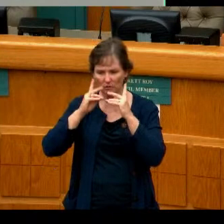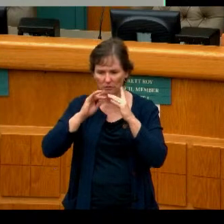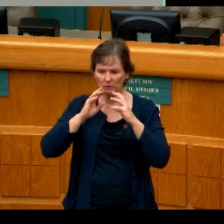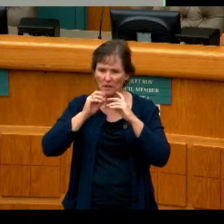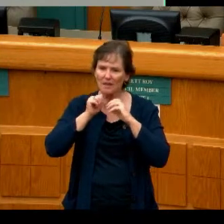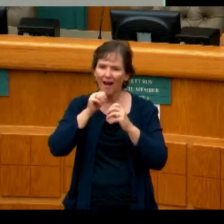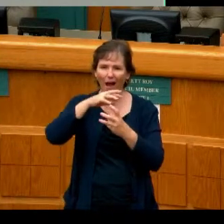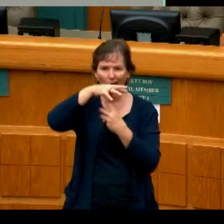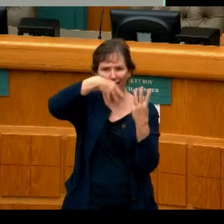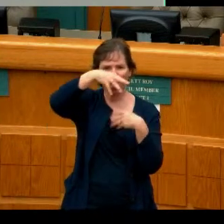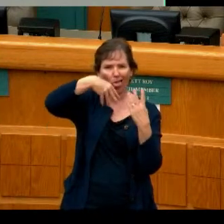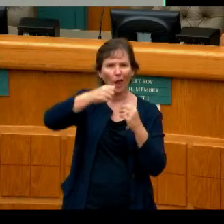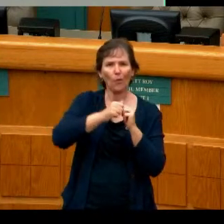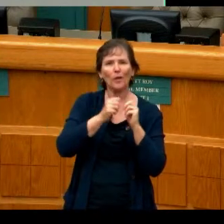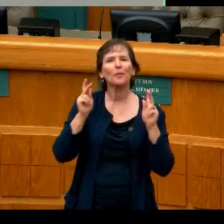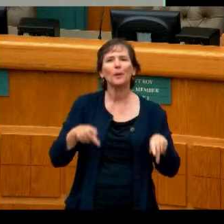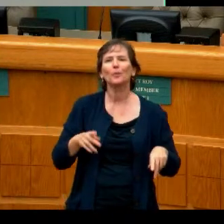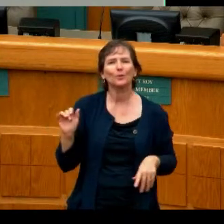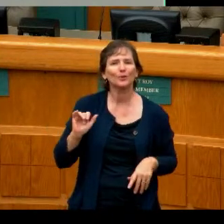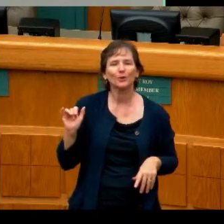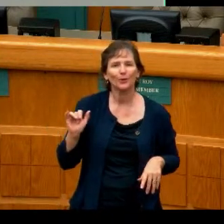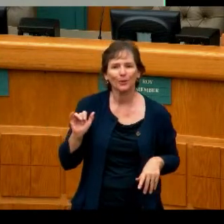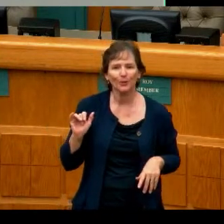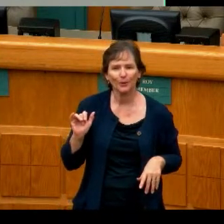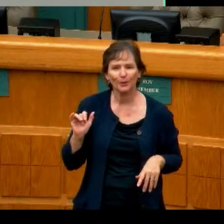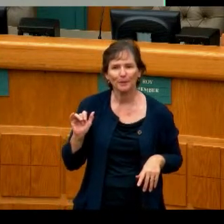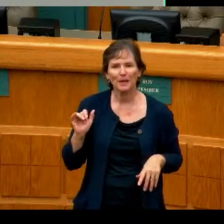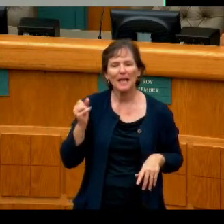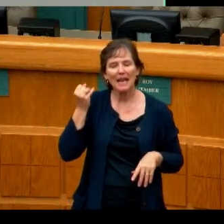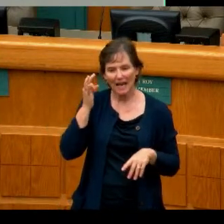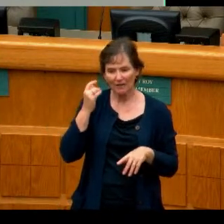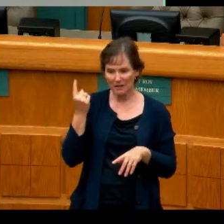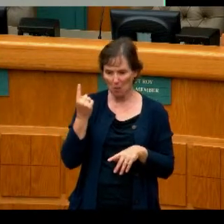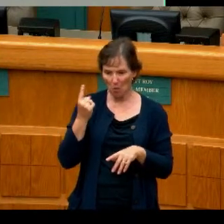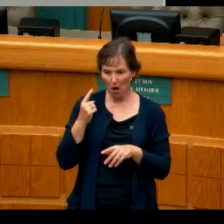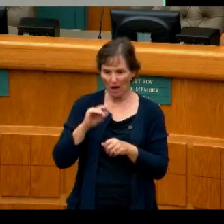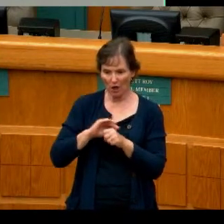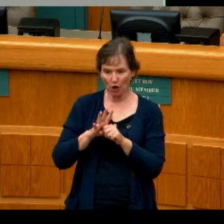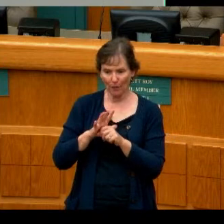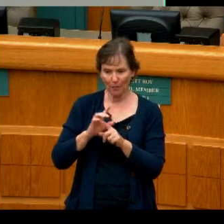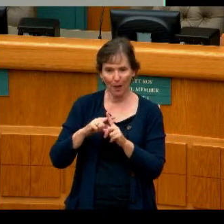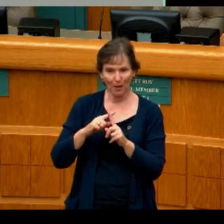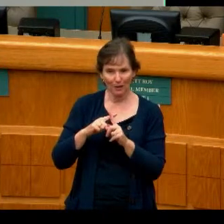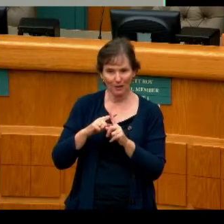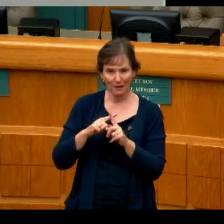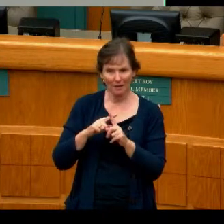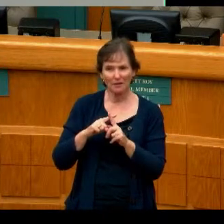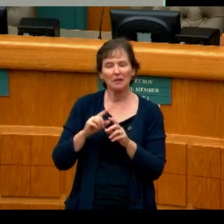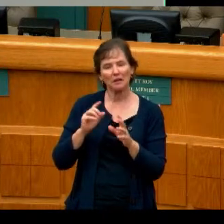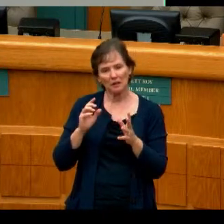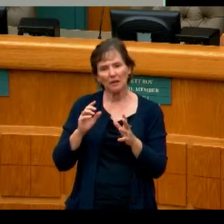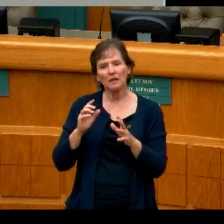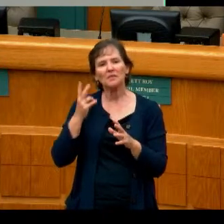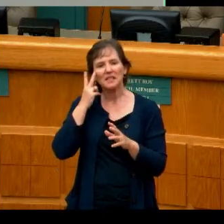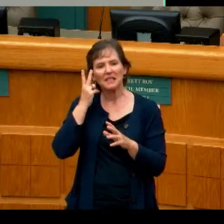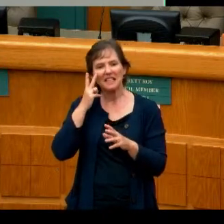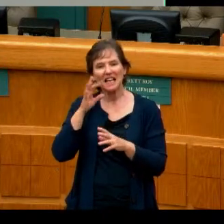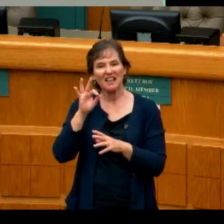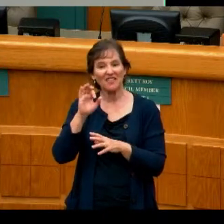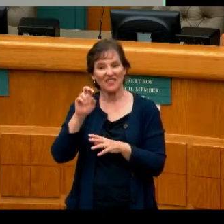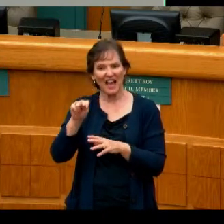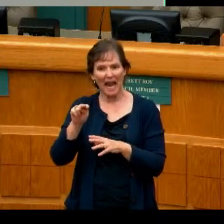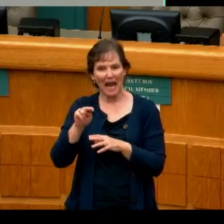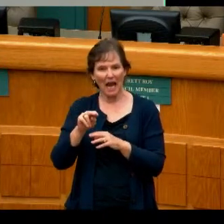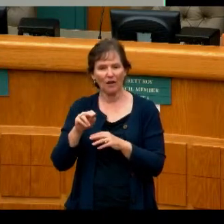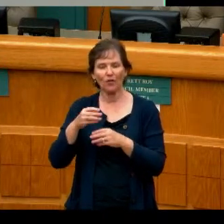There's no problem with opening your windows, and that will help keep the airflow and make you less likely to have if anybody's